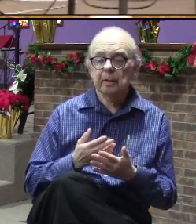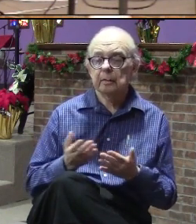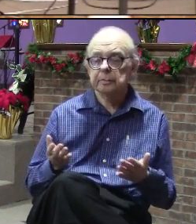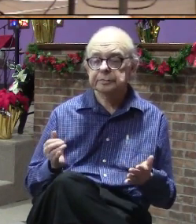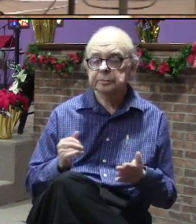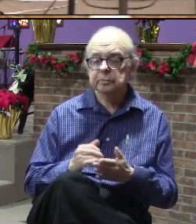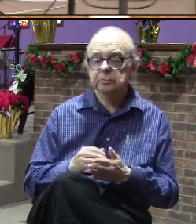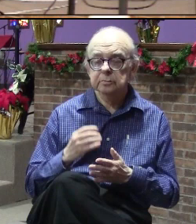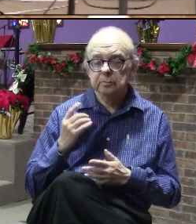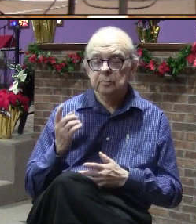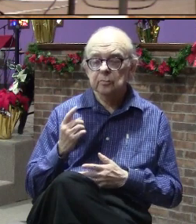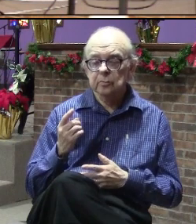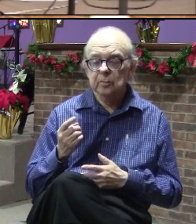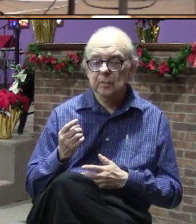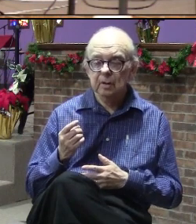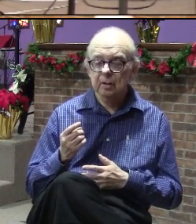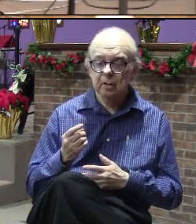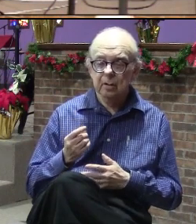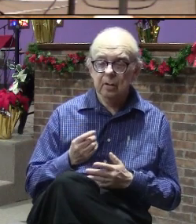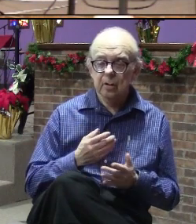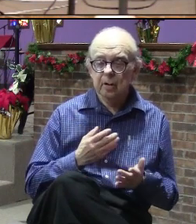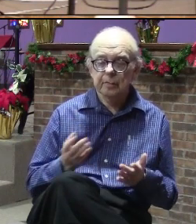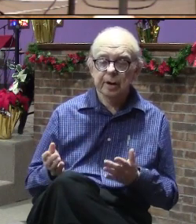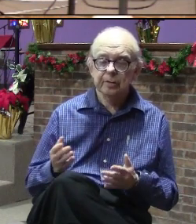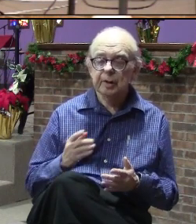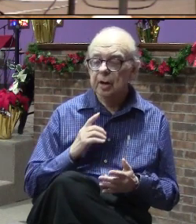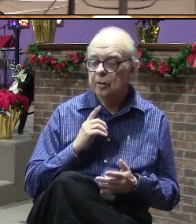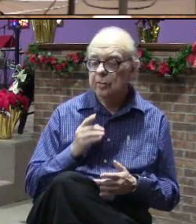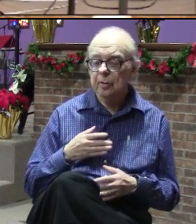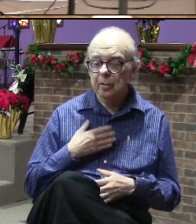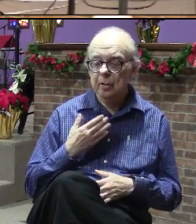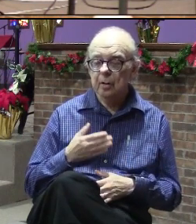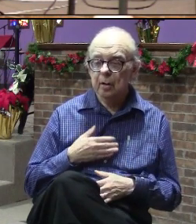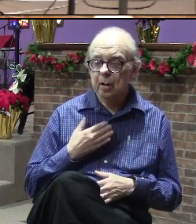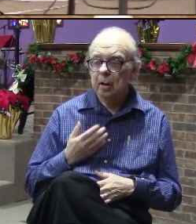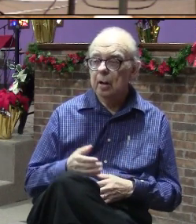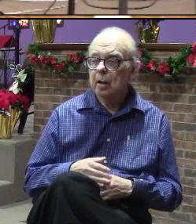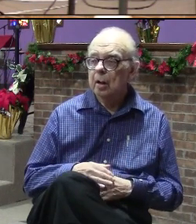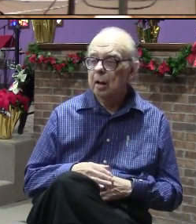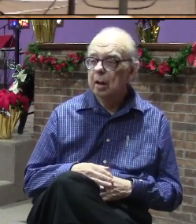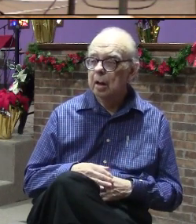I think brings me true joy lets me down.